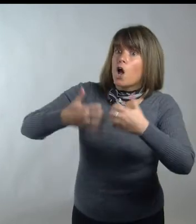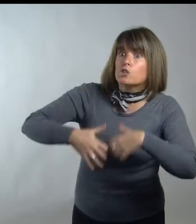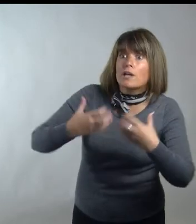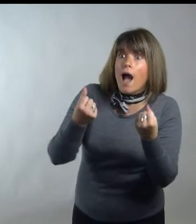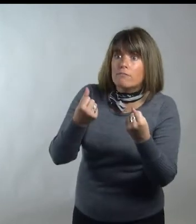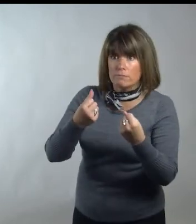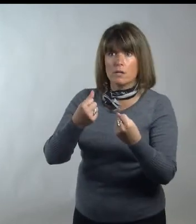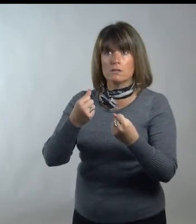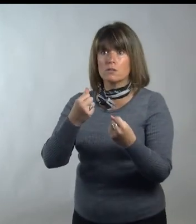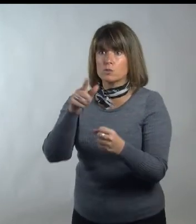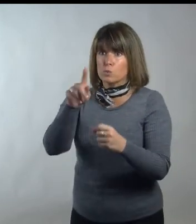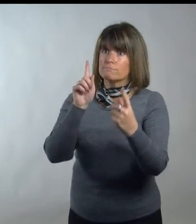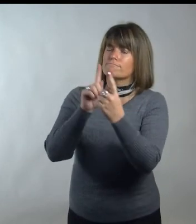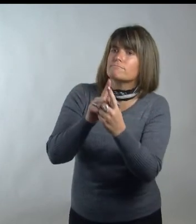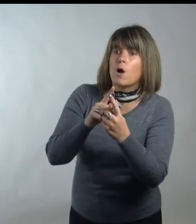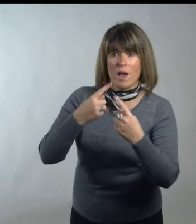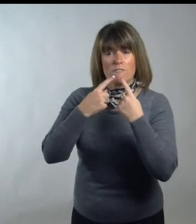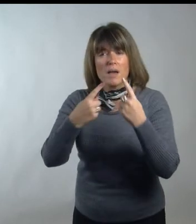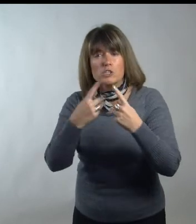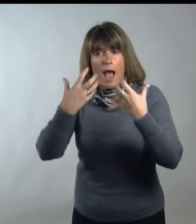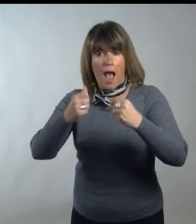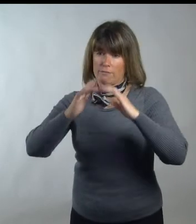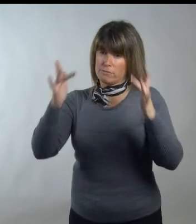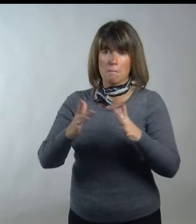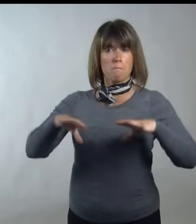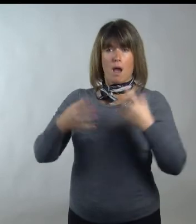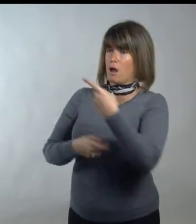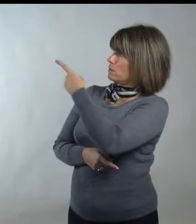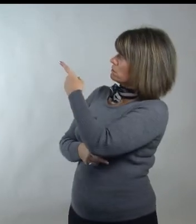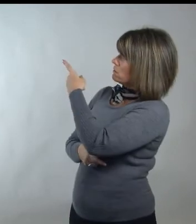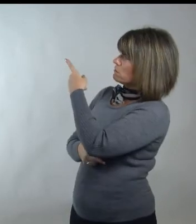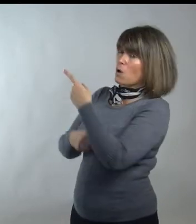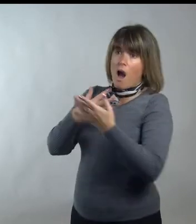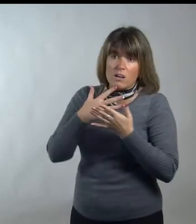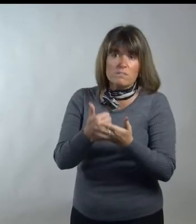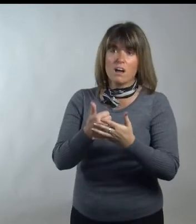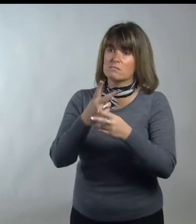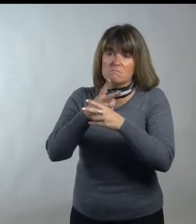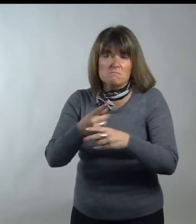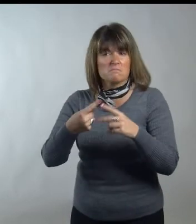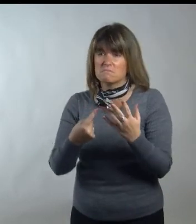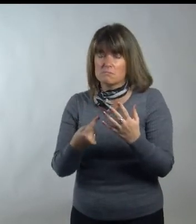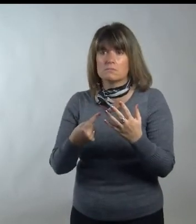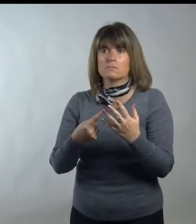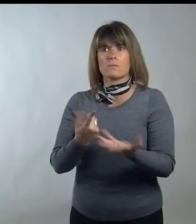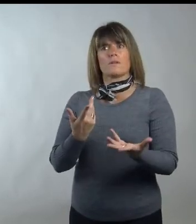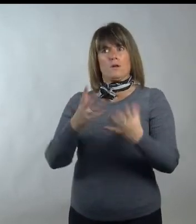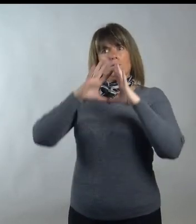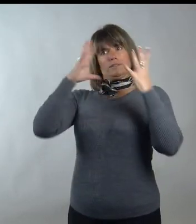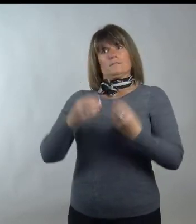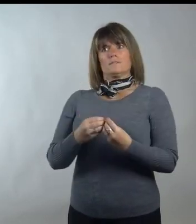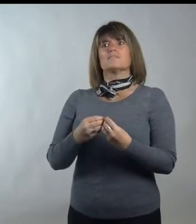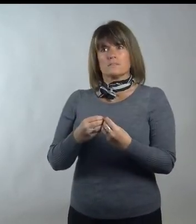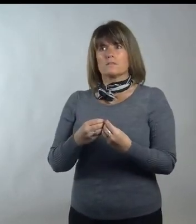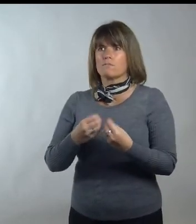the information that they need to offer advice and care is available. We have lots of other ideas, too many to fit into